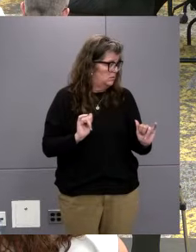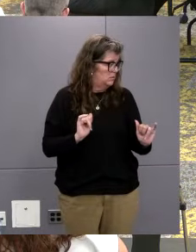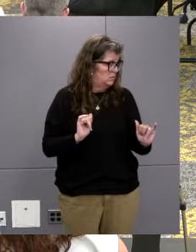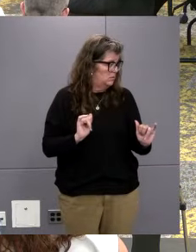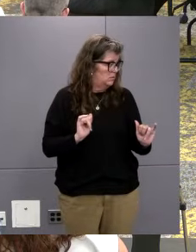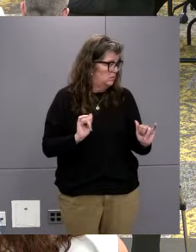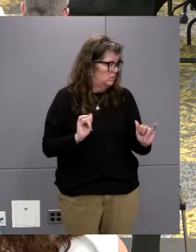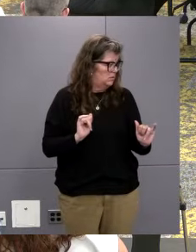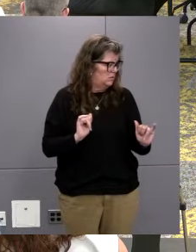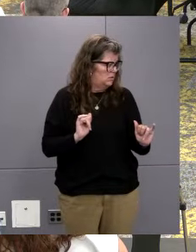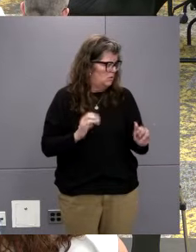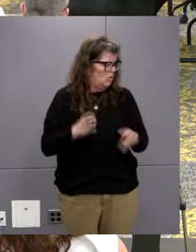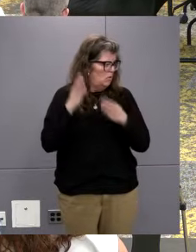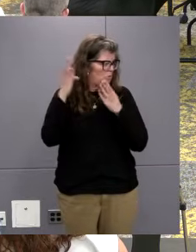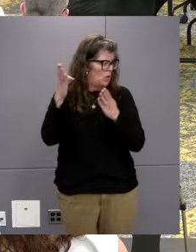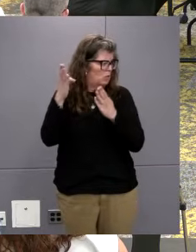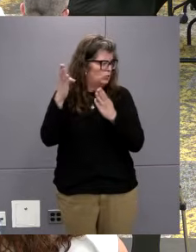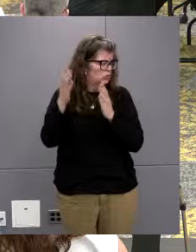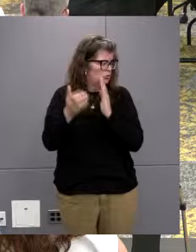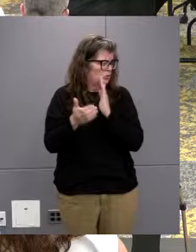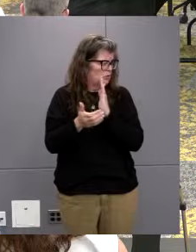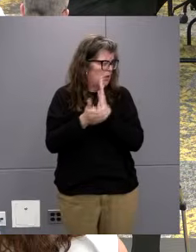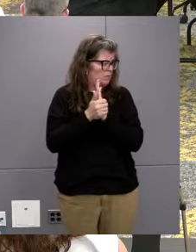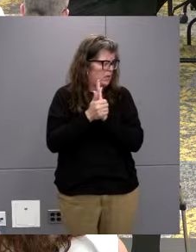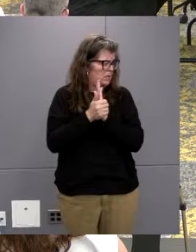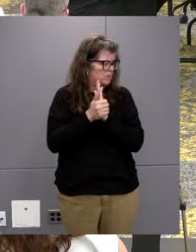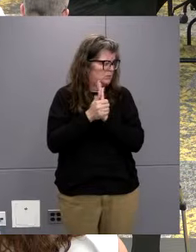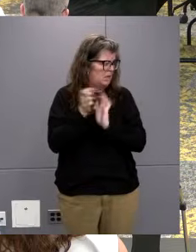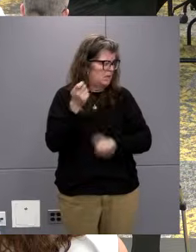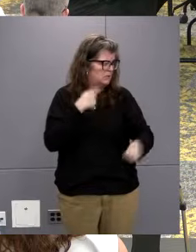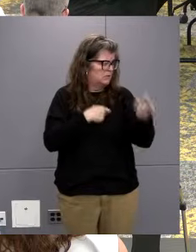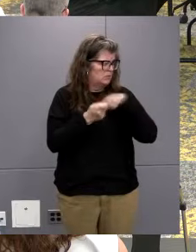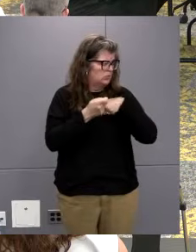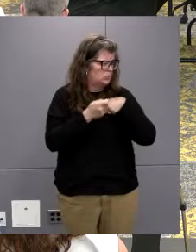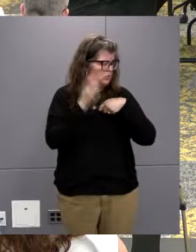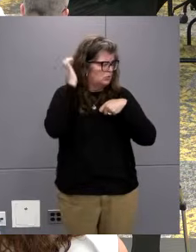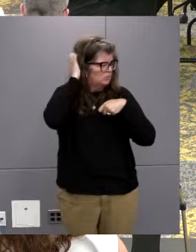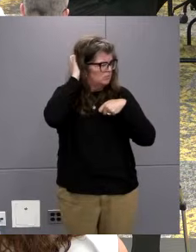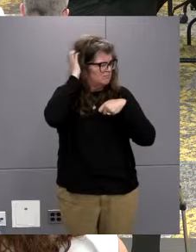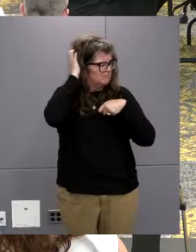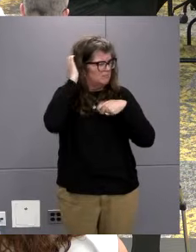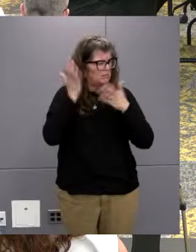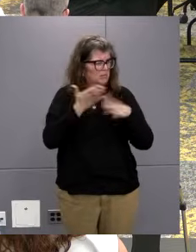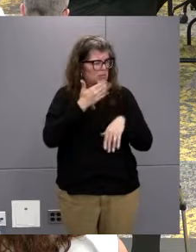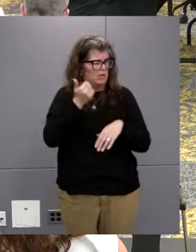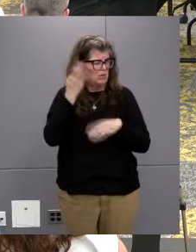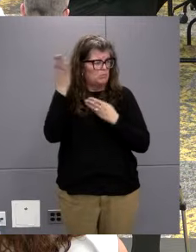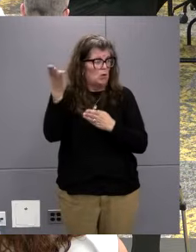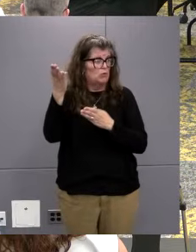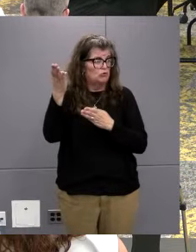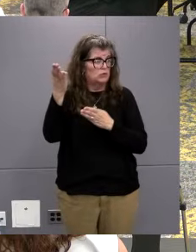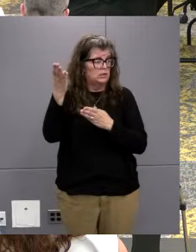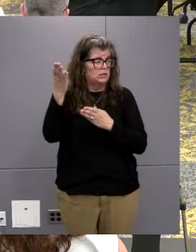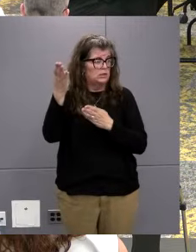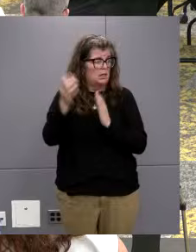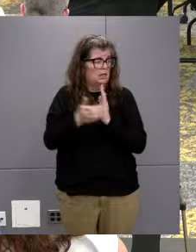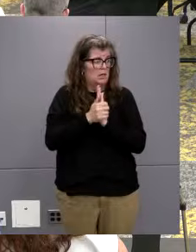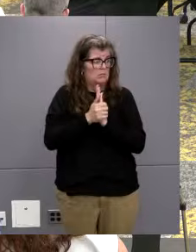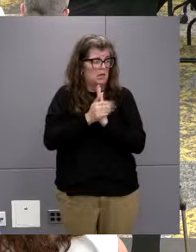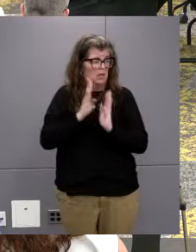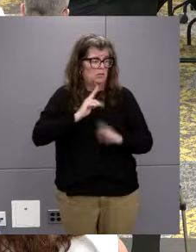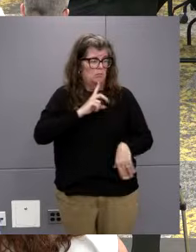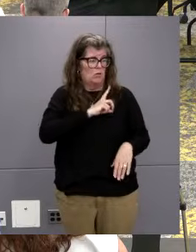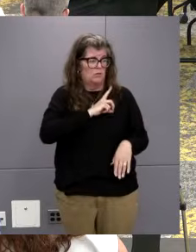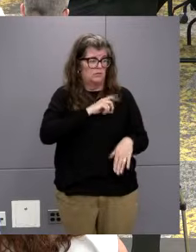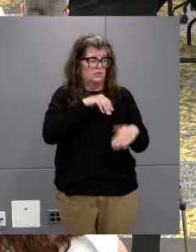Motion to amend is by substituting. It's probably better just to do a motion and then have it seconded. I make a motion to amend that the Board of Trustees